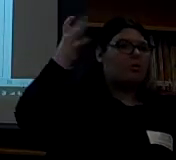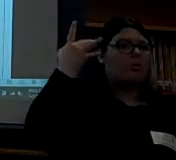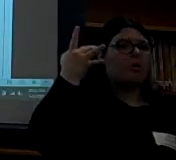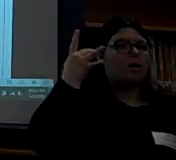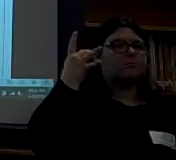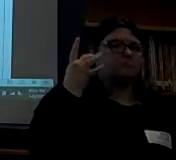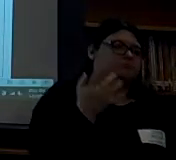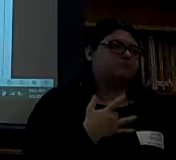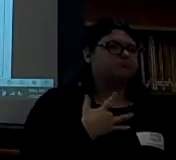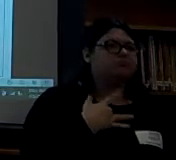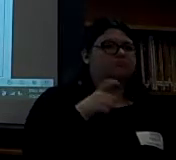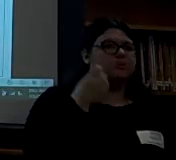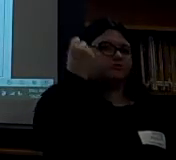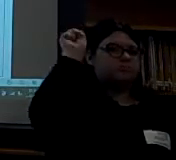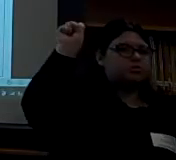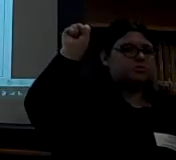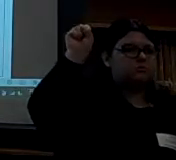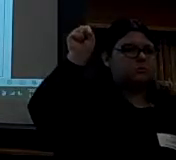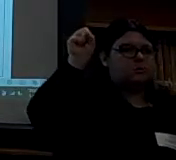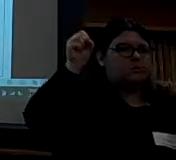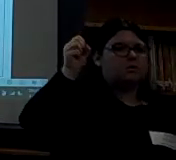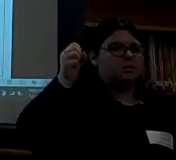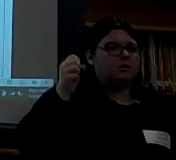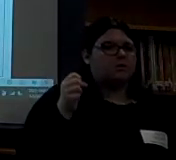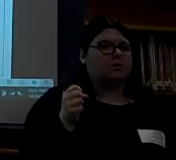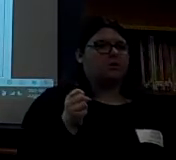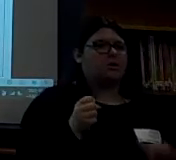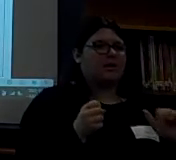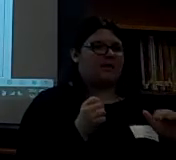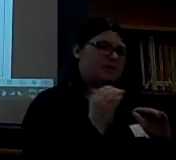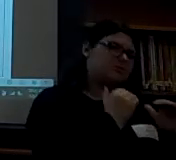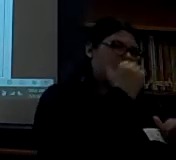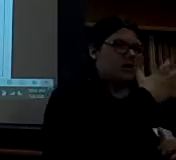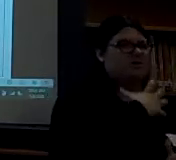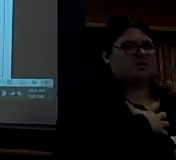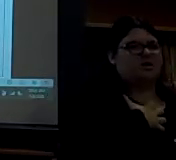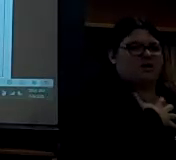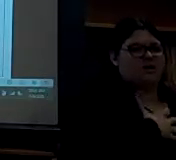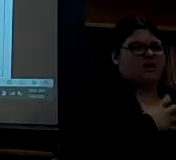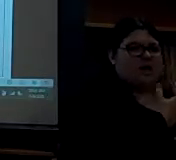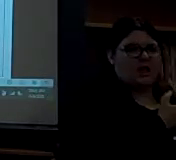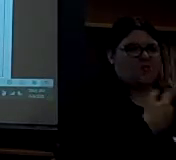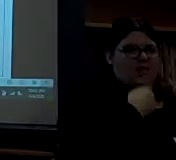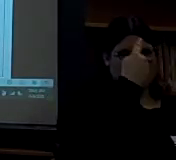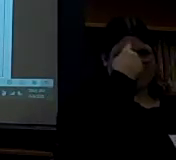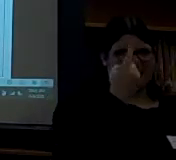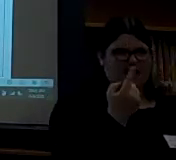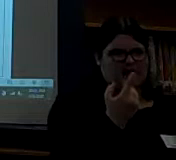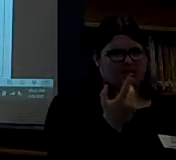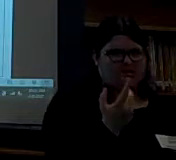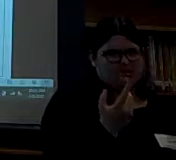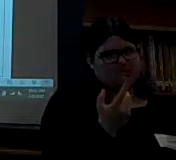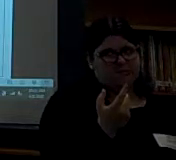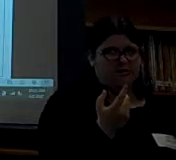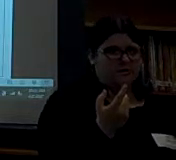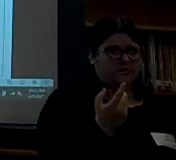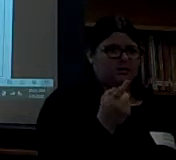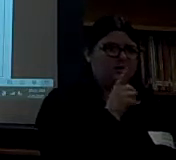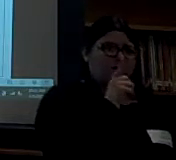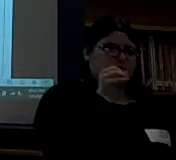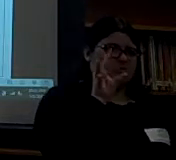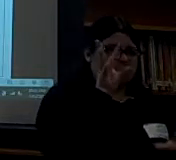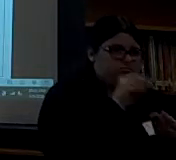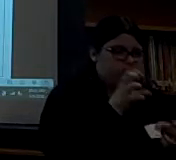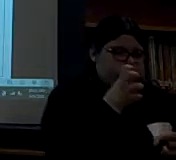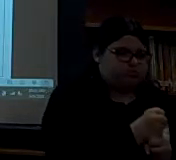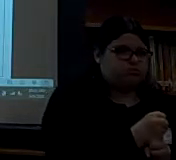Correct. Yes. And that's beyond all the yuck elements, yeah. I think. I yes. mean, I obviously it would be compounded by the